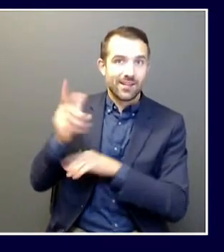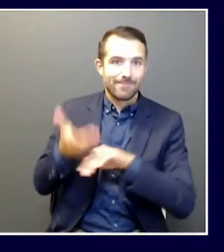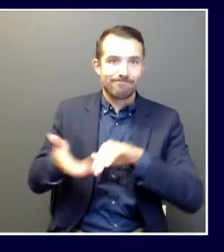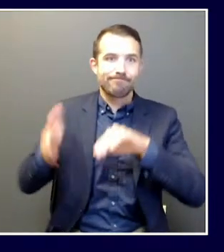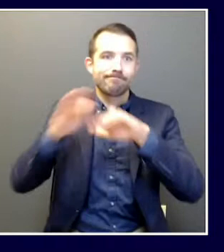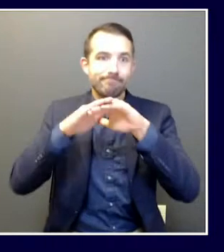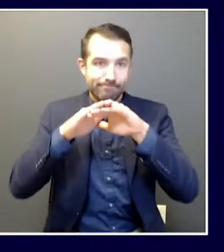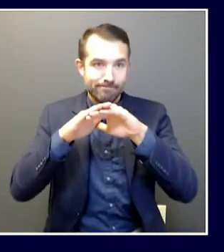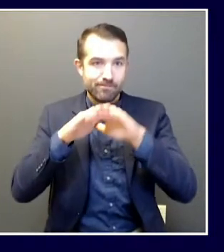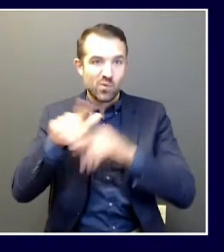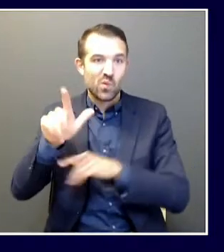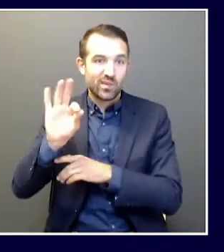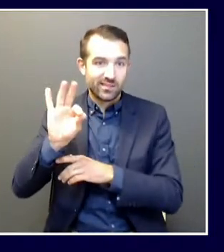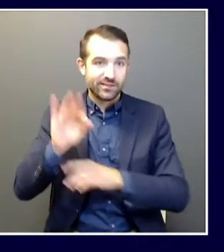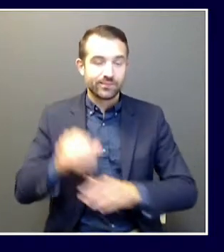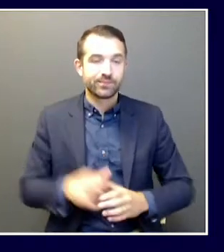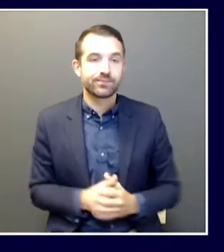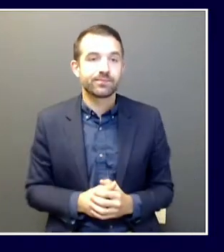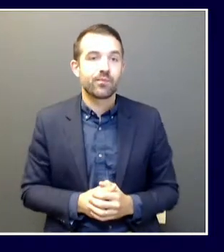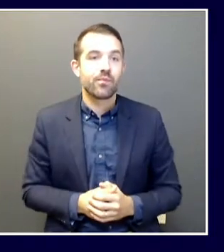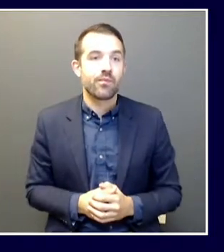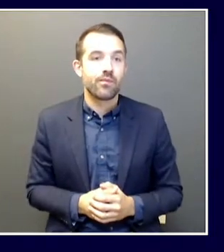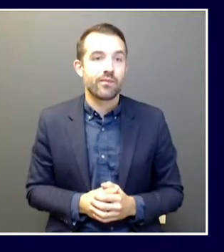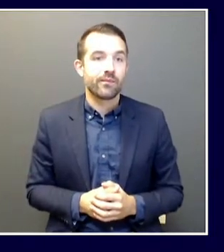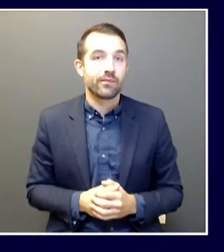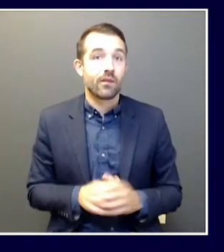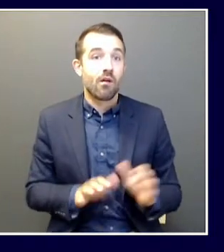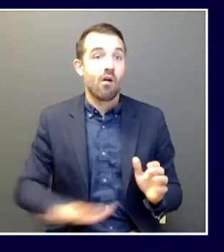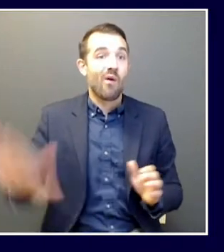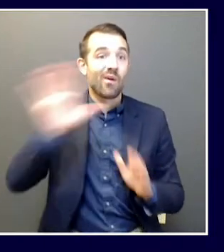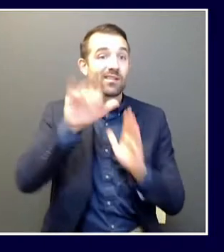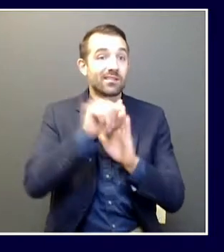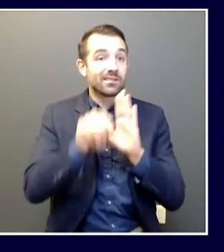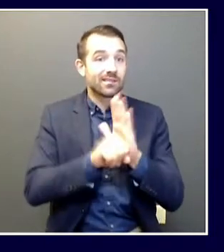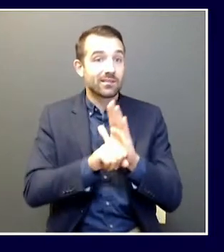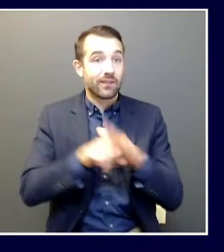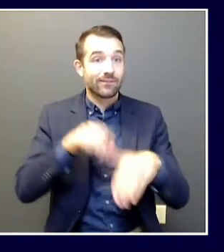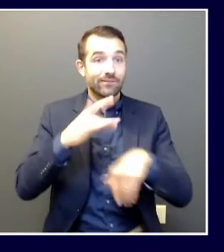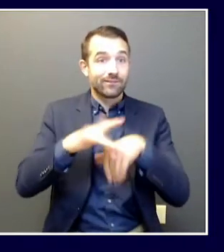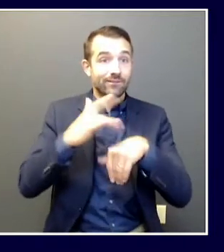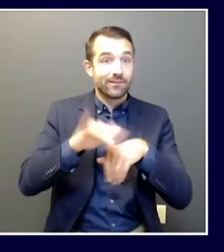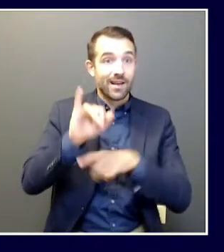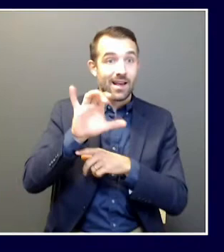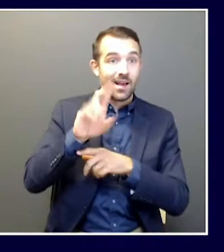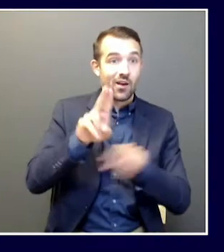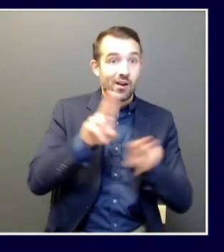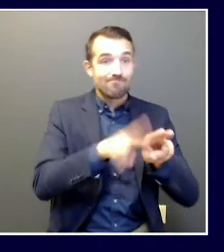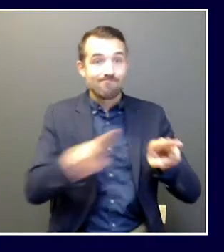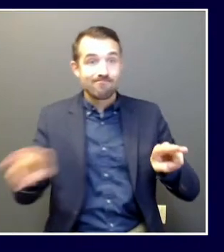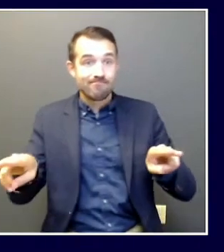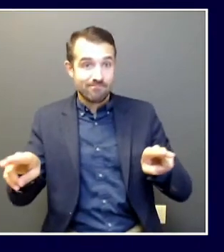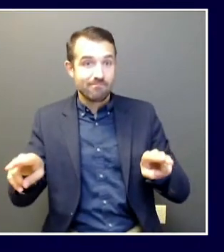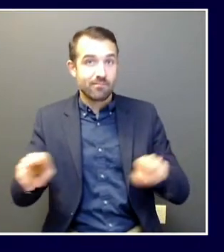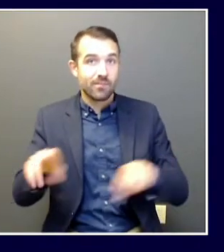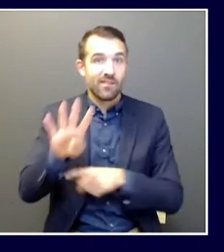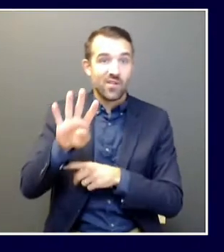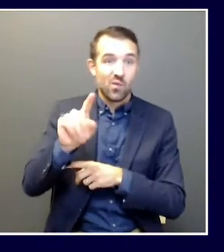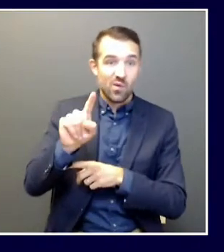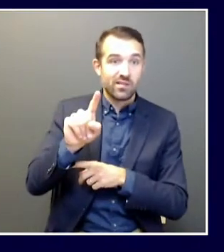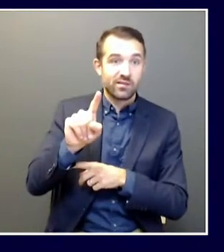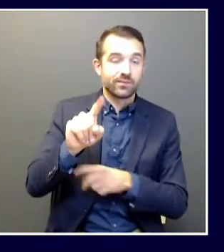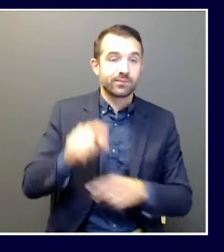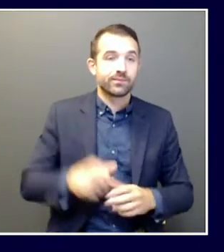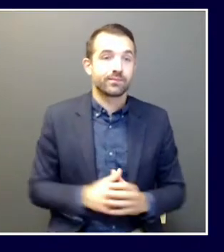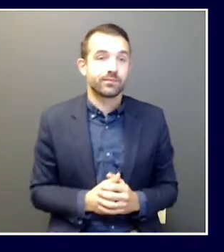Statewide, there are 42 available critical care unit beds. Now, in terms of testing, our